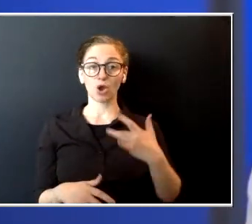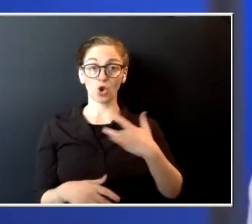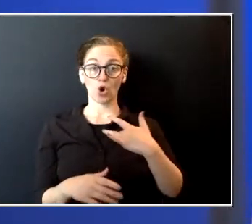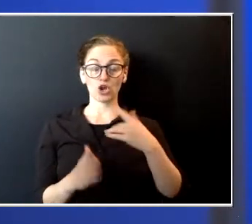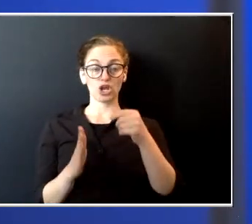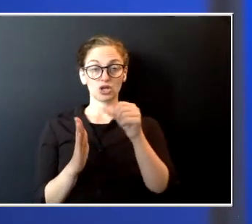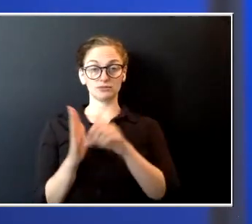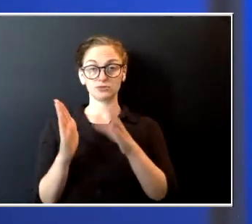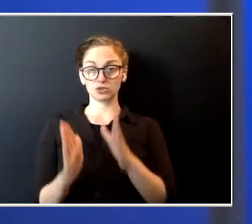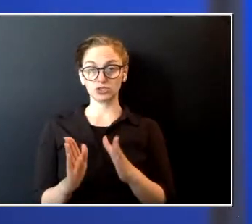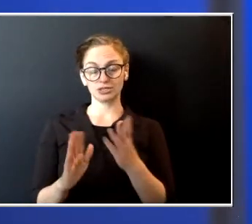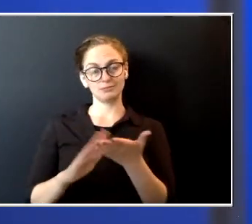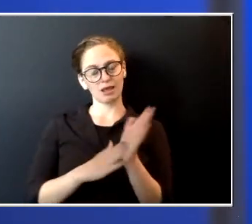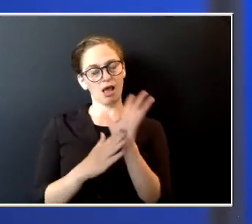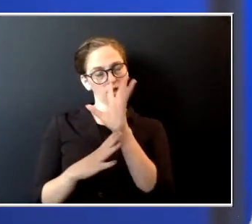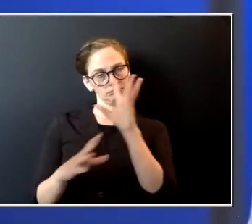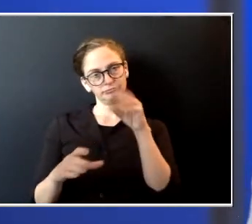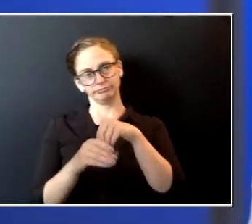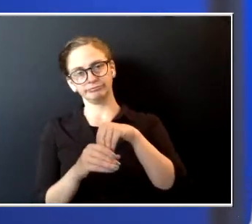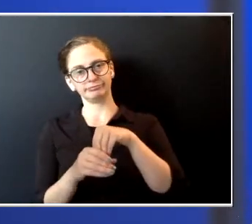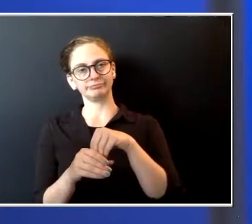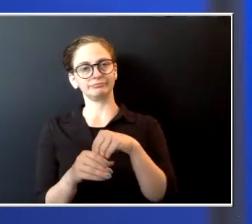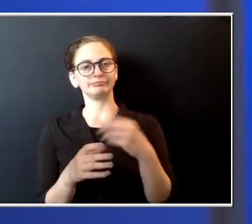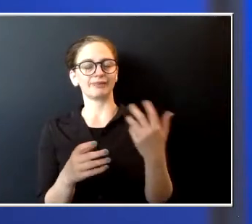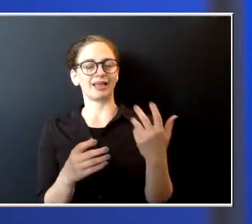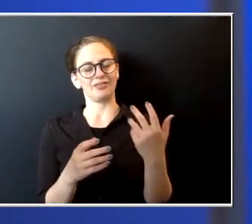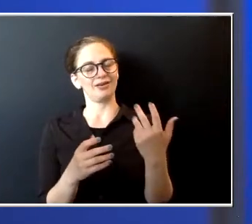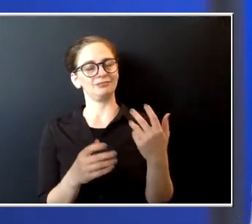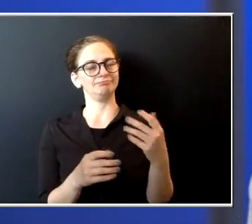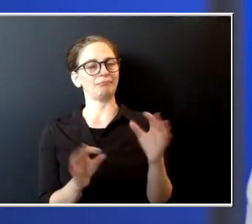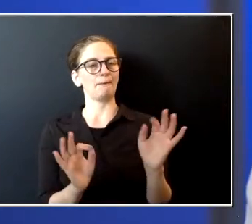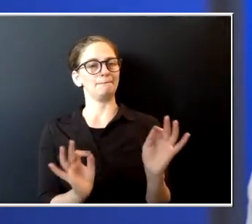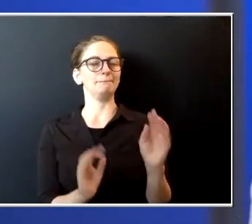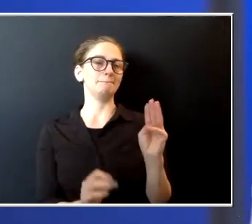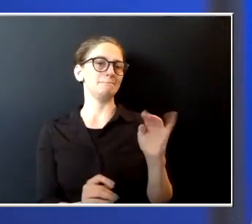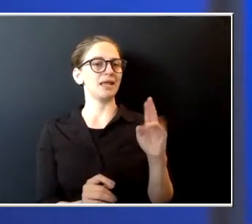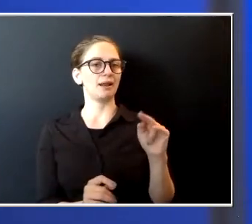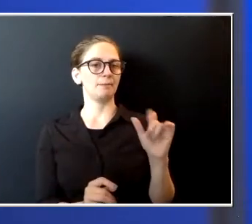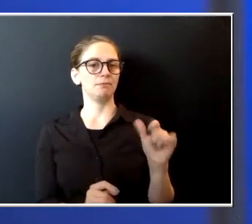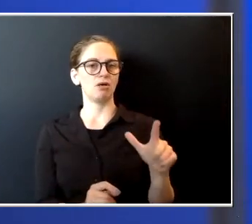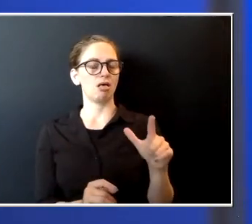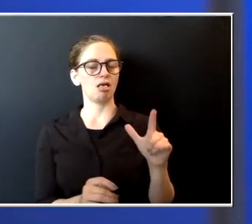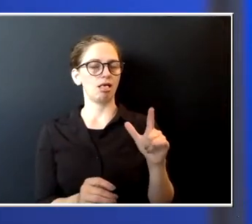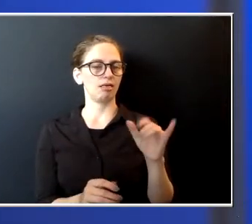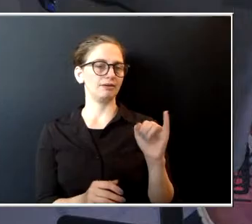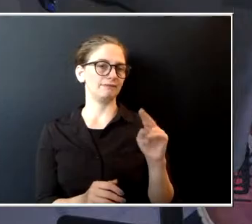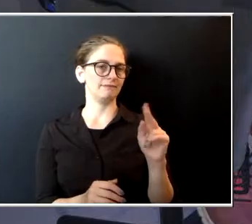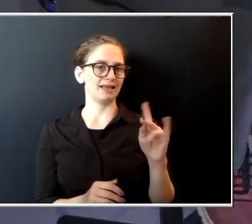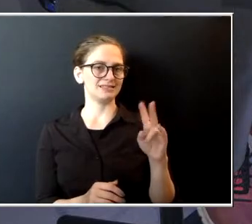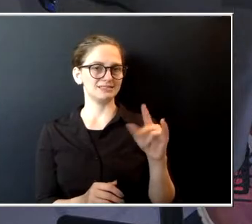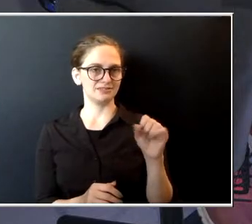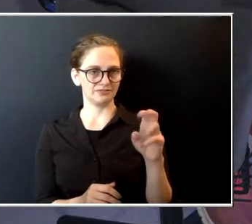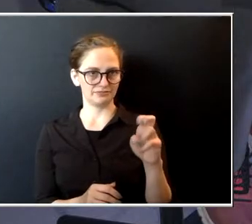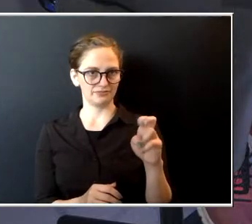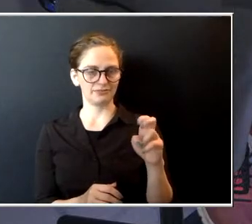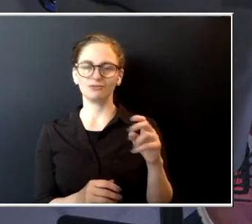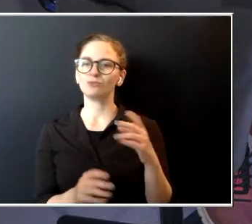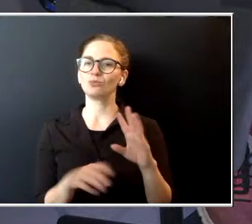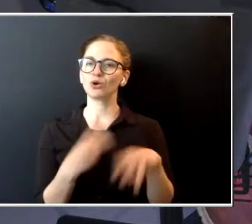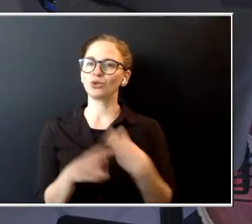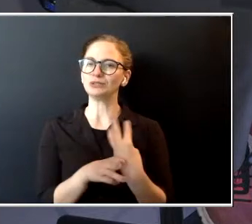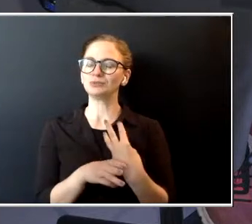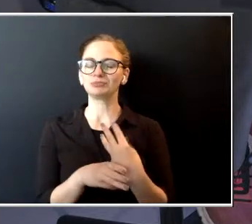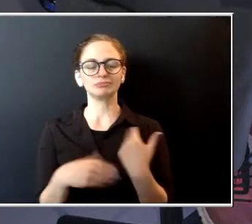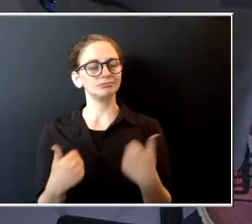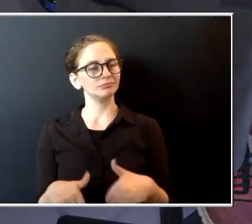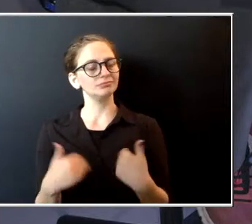minimally invasive, world as well. So there's a lot of really amazing things going on. Right. That is just too darn remarkable.